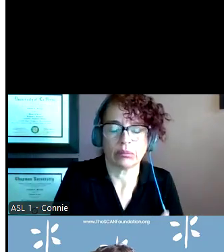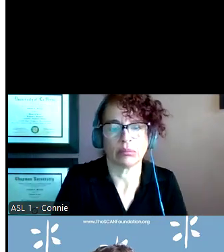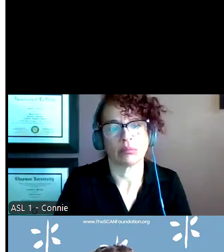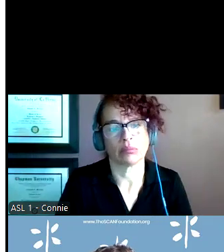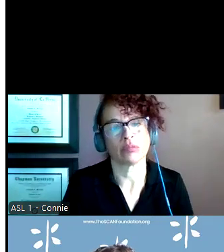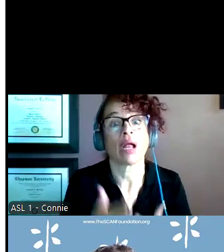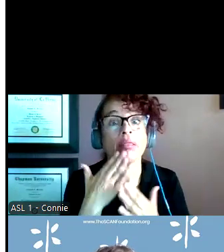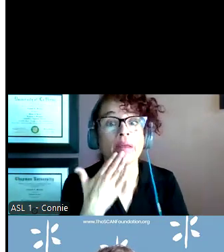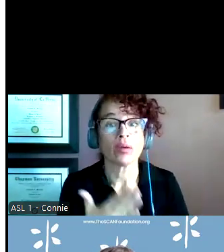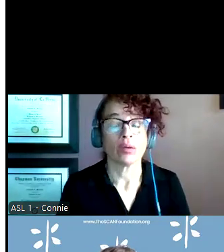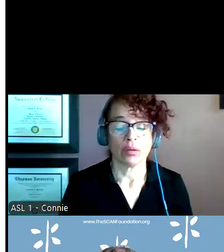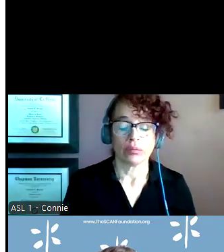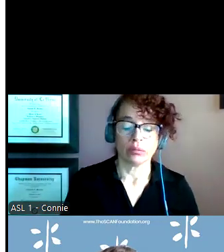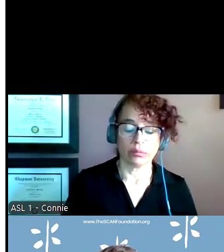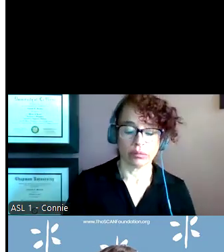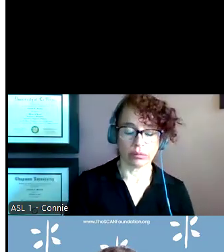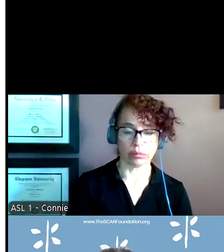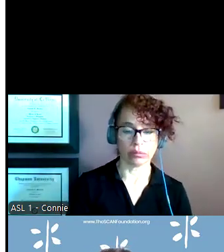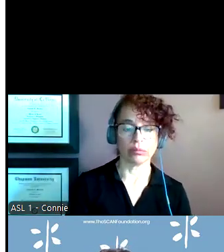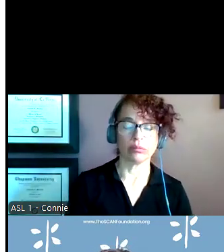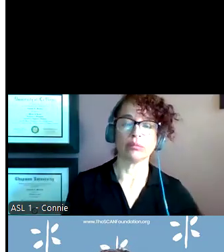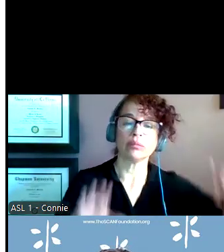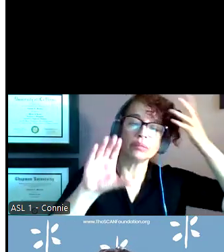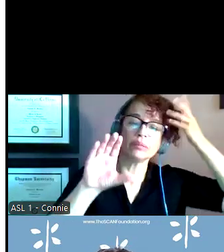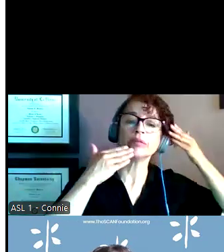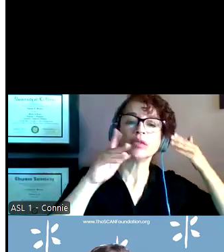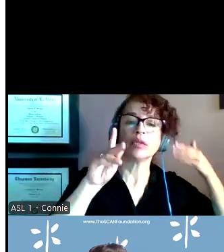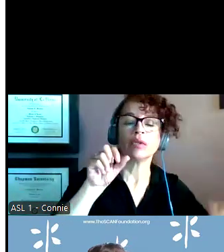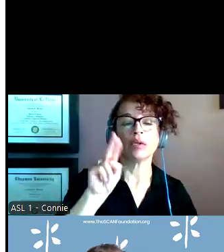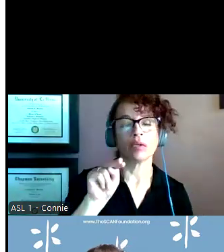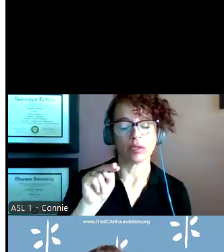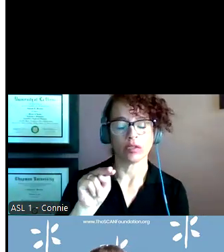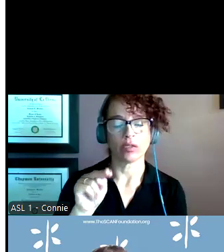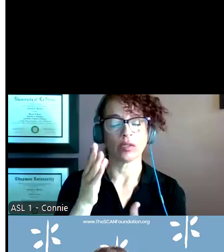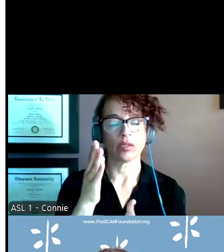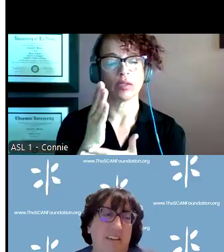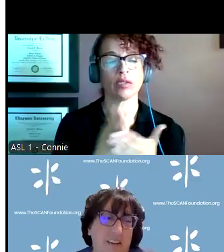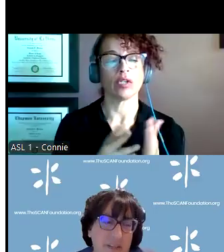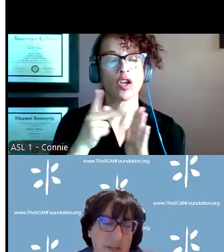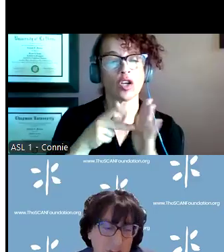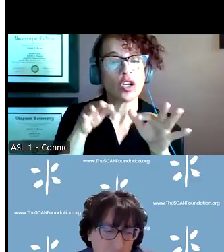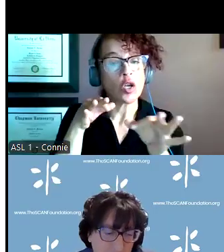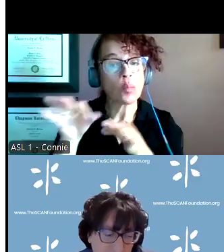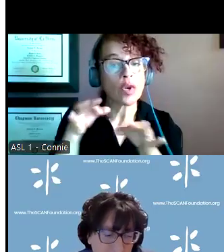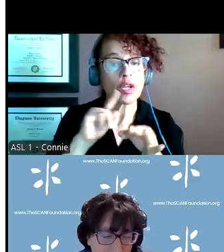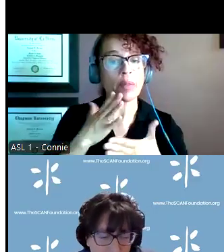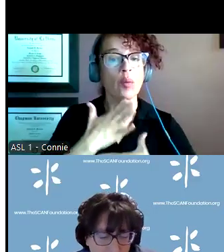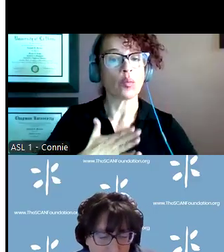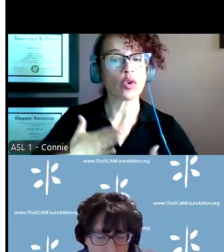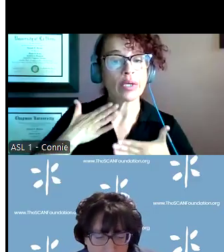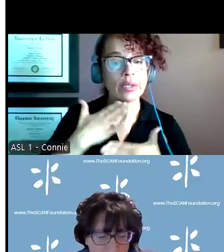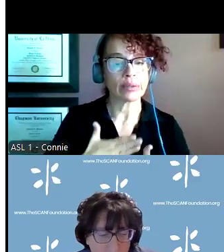Thank you. Thank you, Corinne, for adding some additional detail and color. I really appreciate it.